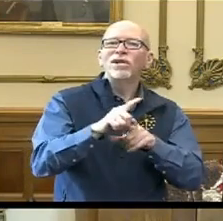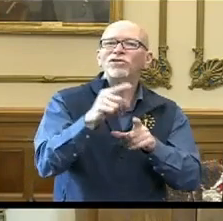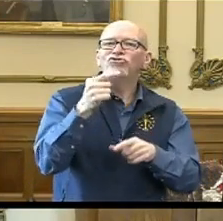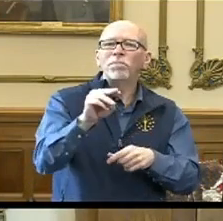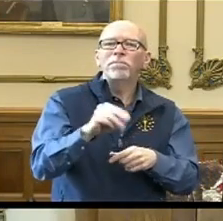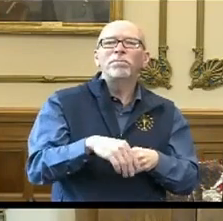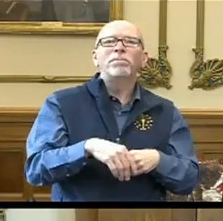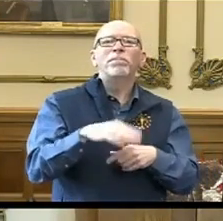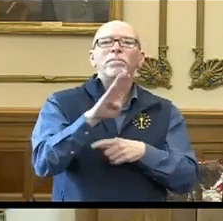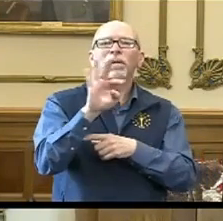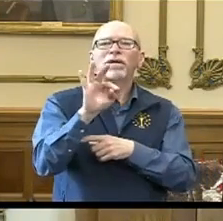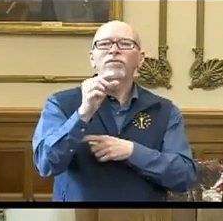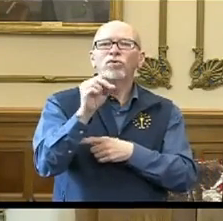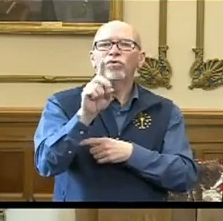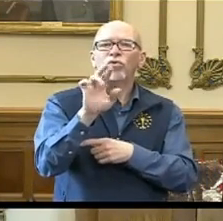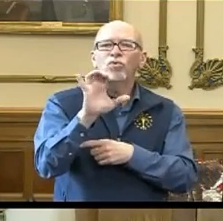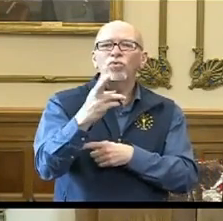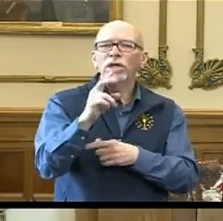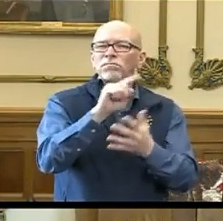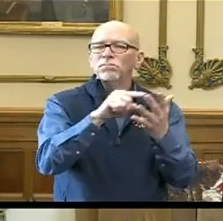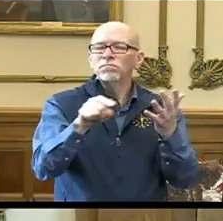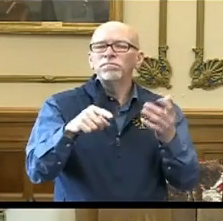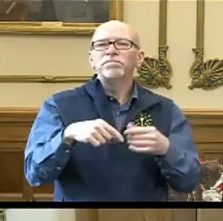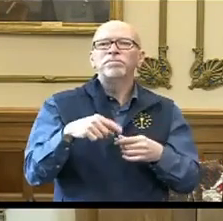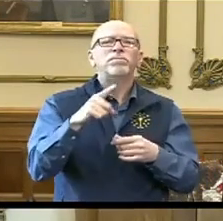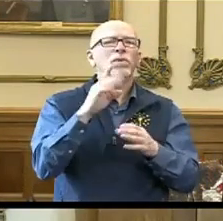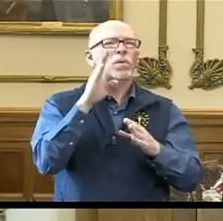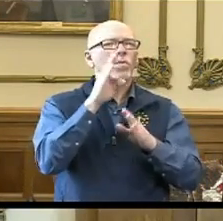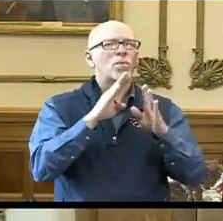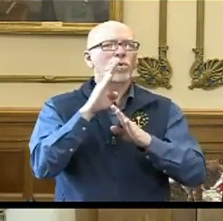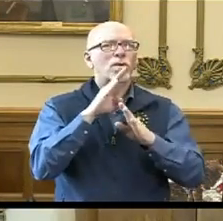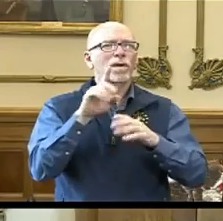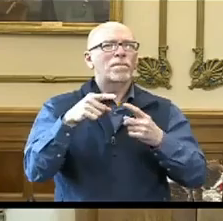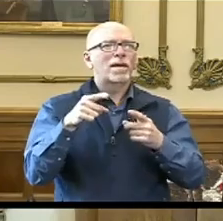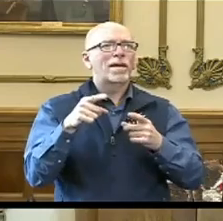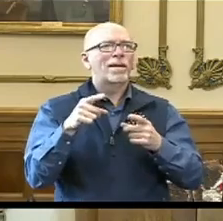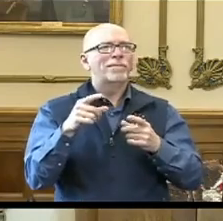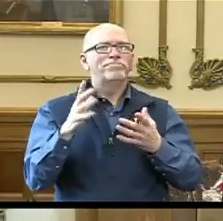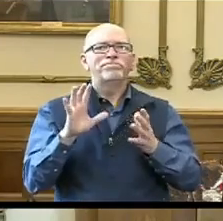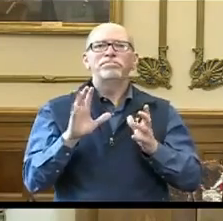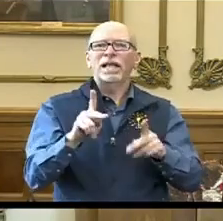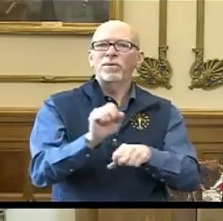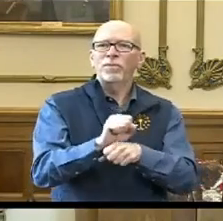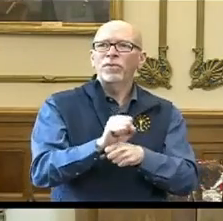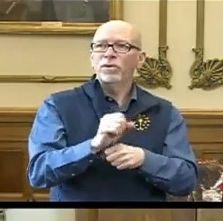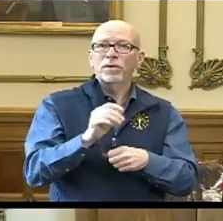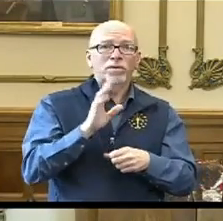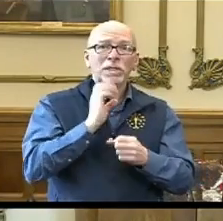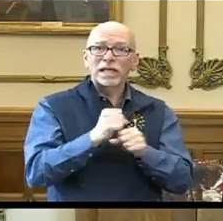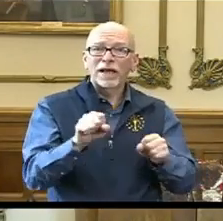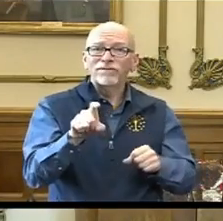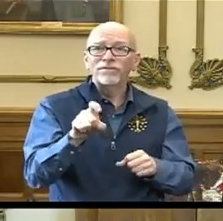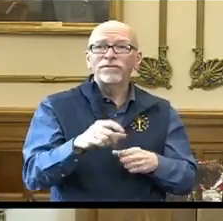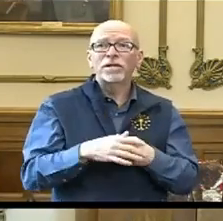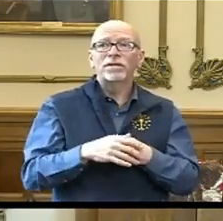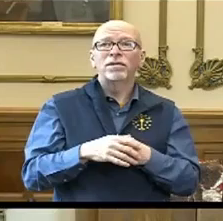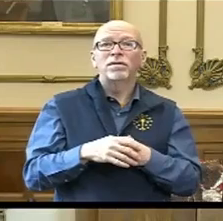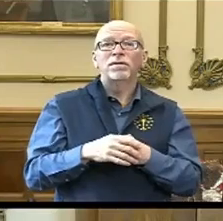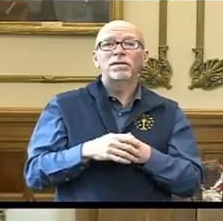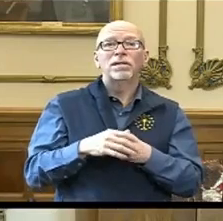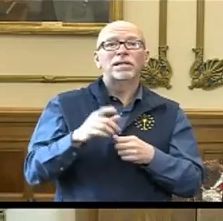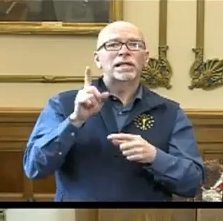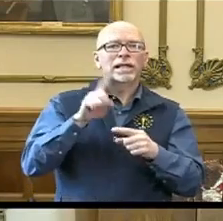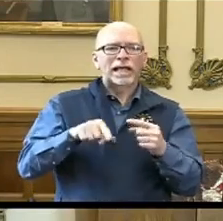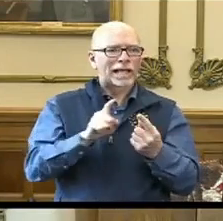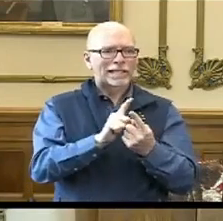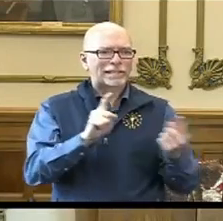GM, BF Goodrich, places like this that are kind of worried about going back to work, being safe, places they can't be 6 feet